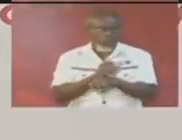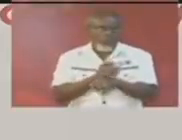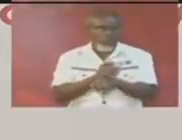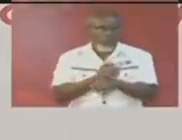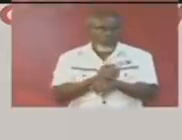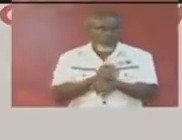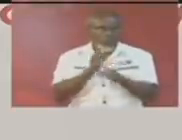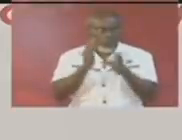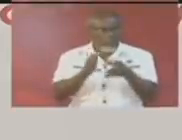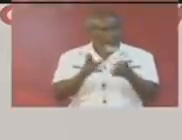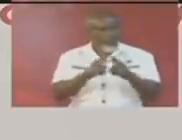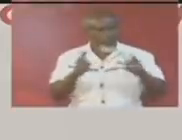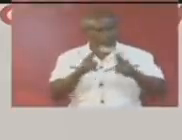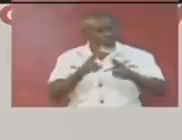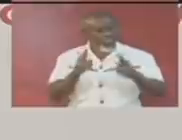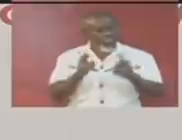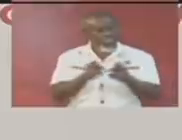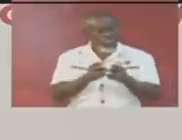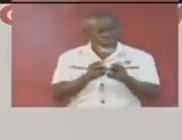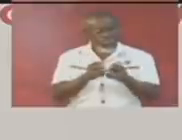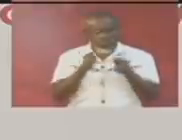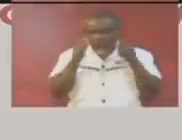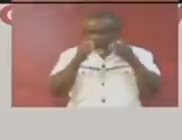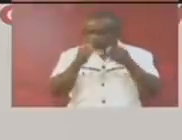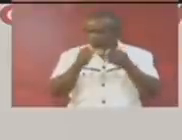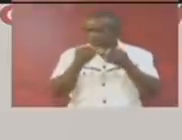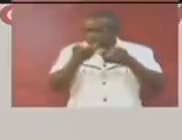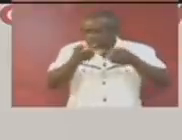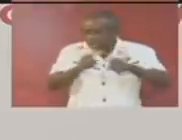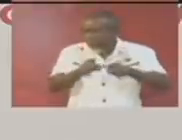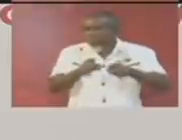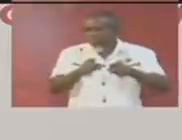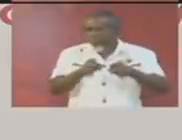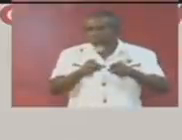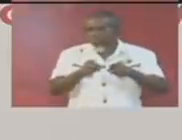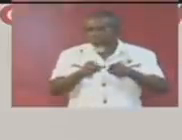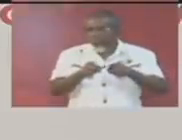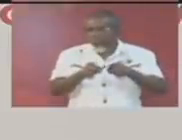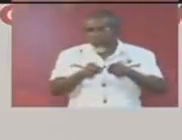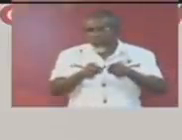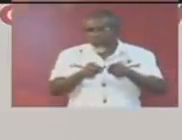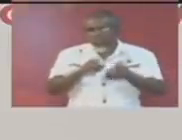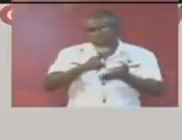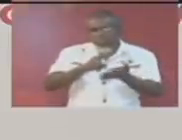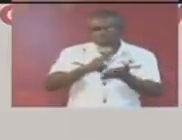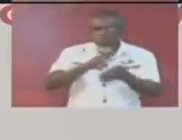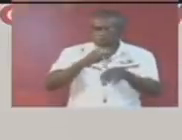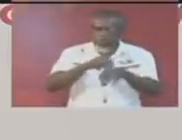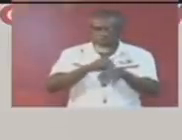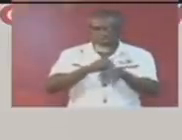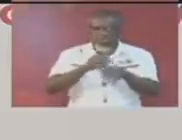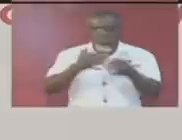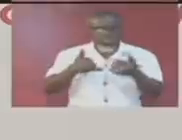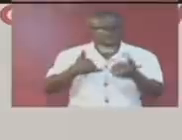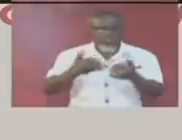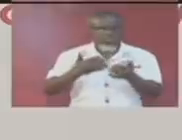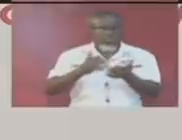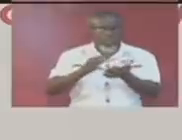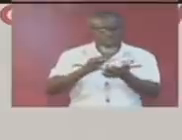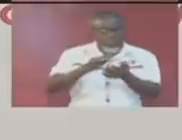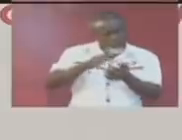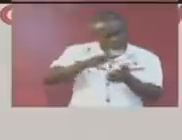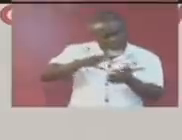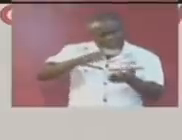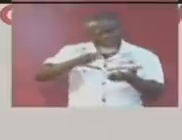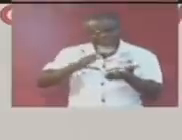event in terms of your medical history. See, mild allergies, again, happen from time to time, most commonly from the use of products